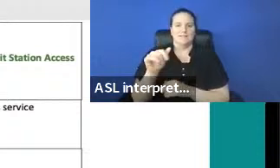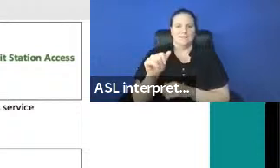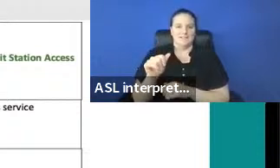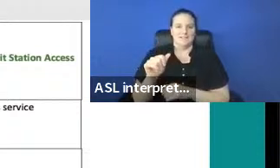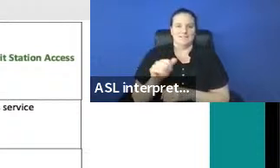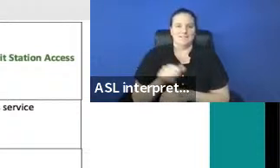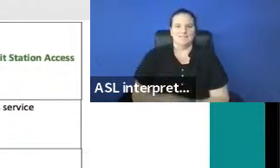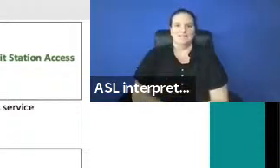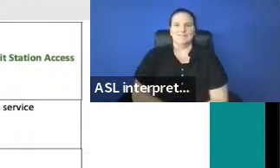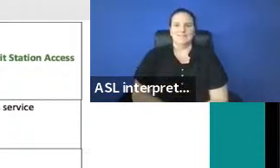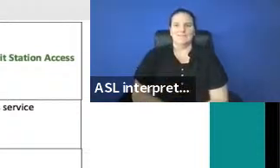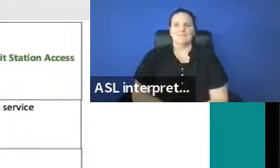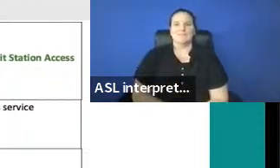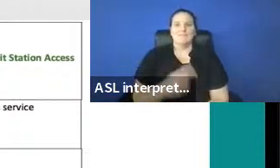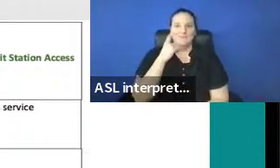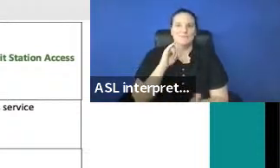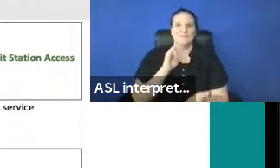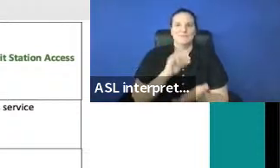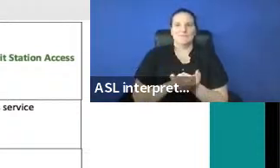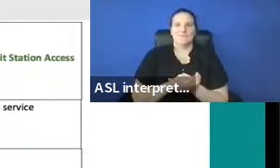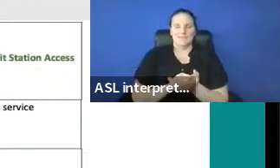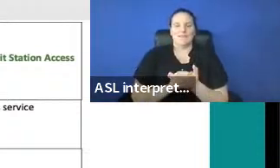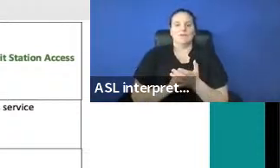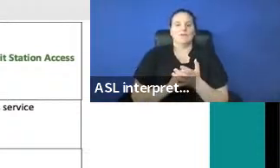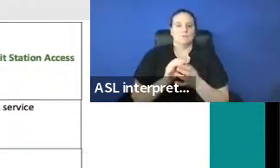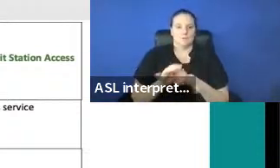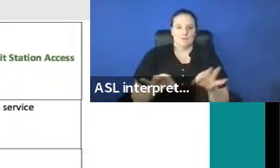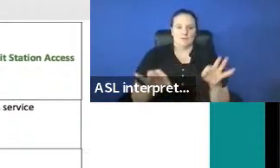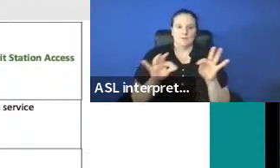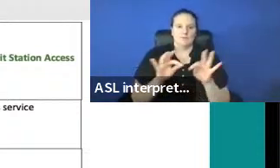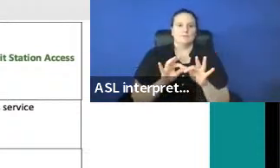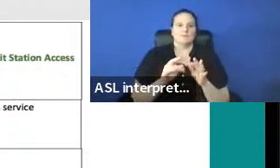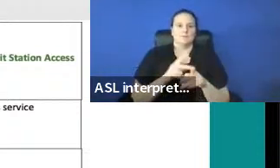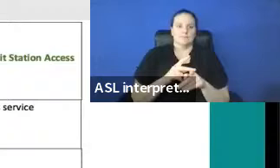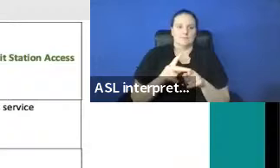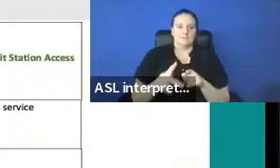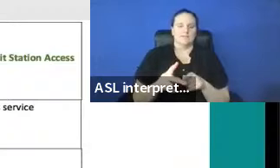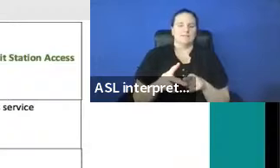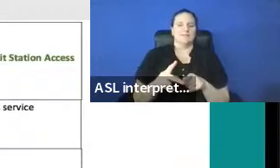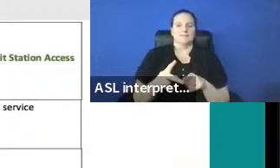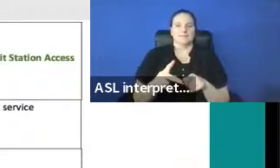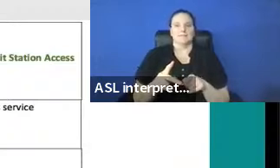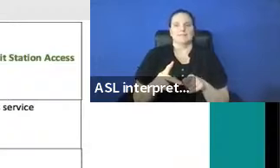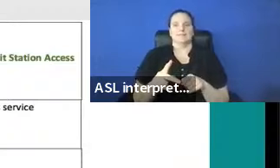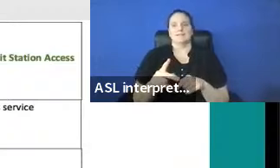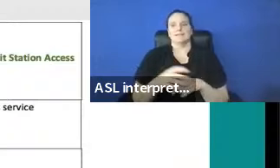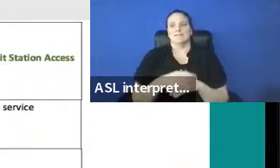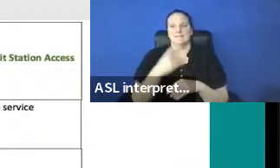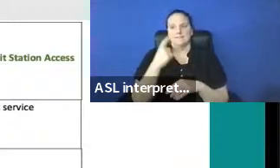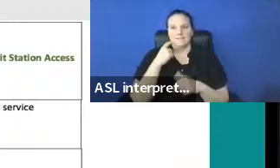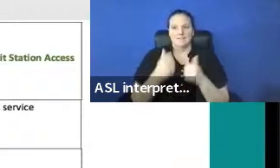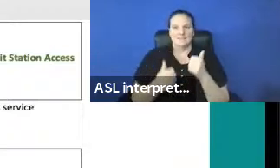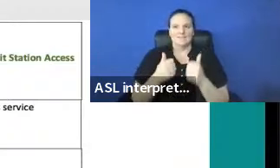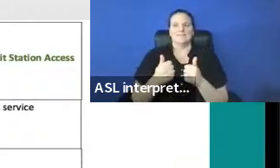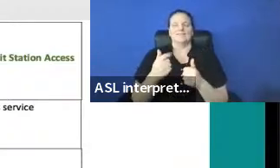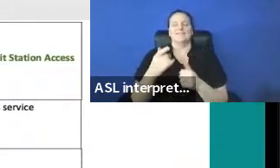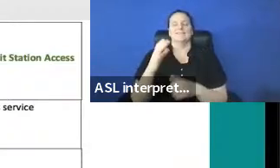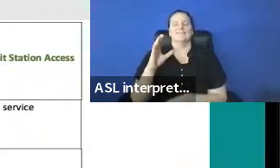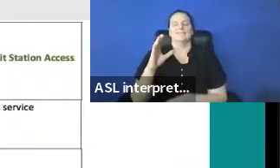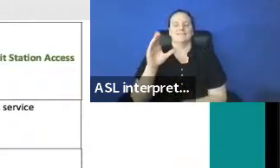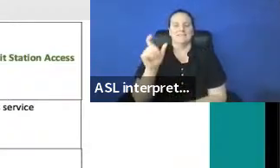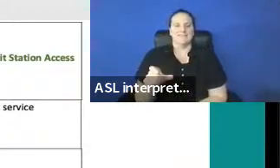being critical and potentially swaying my view of which option is best. So what columns are going to be there after that's